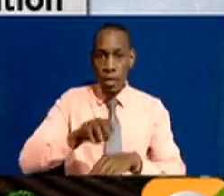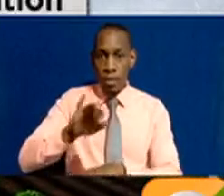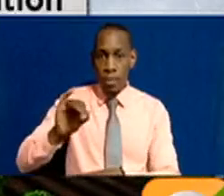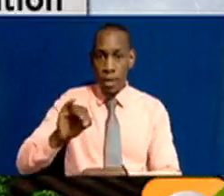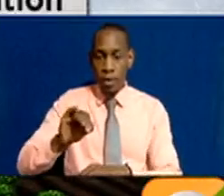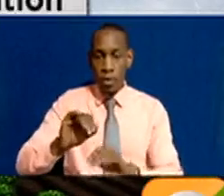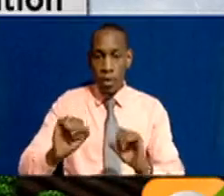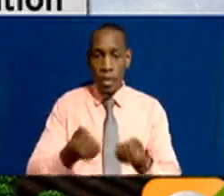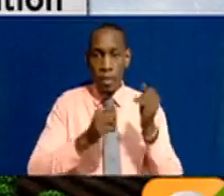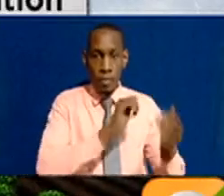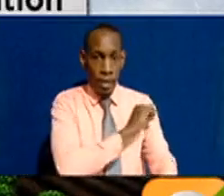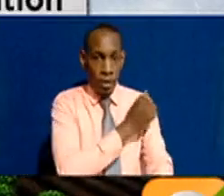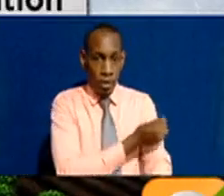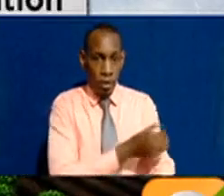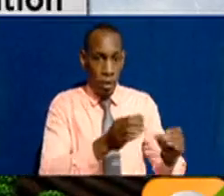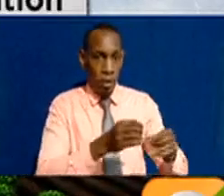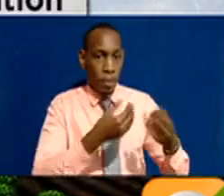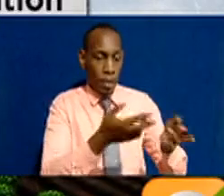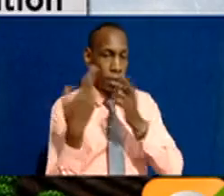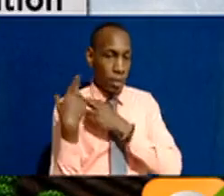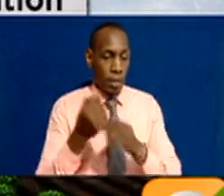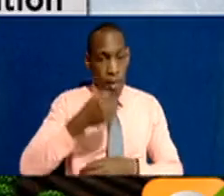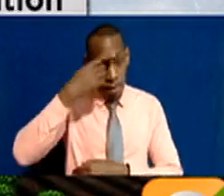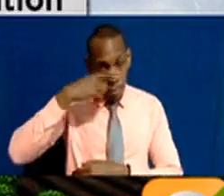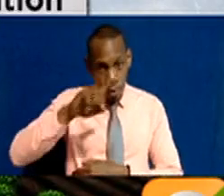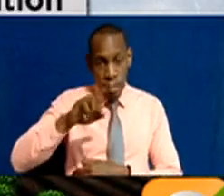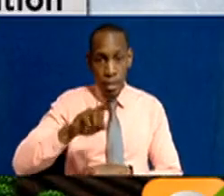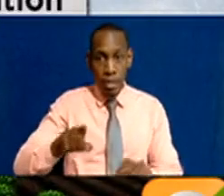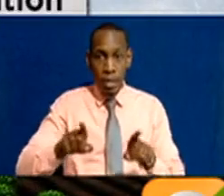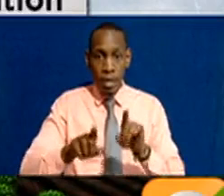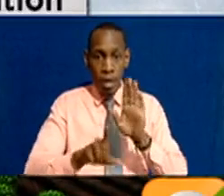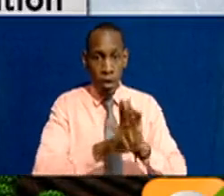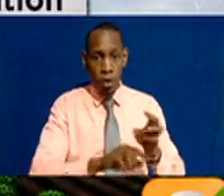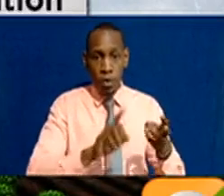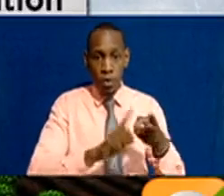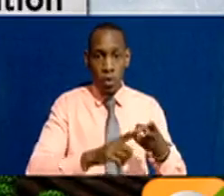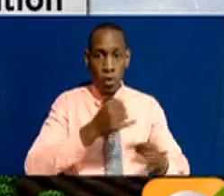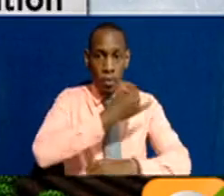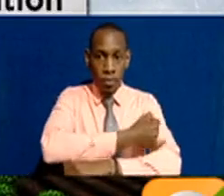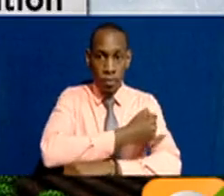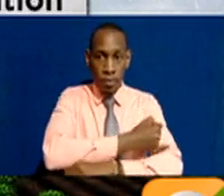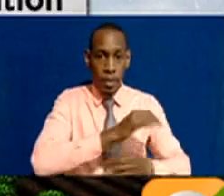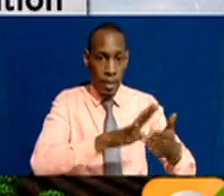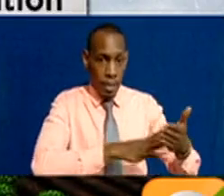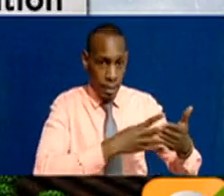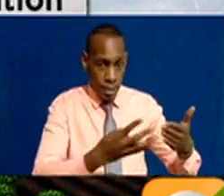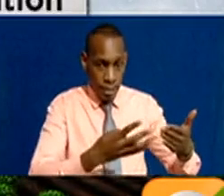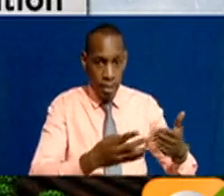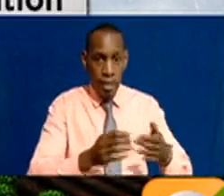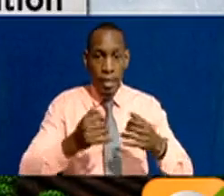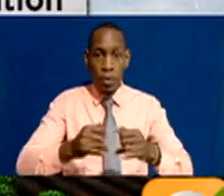Biosafety Authority that was mandated to provide policy, legislative and institutional mechanism